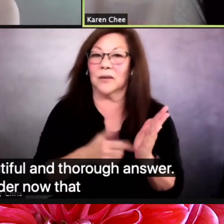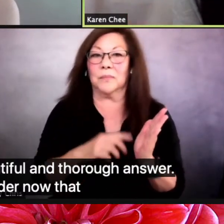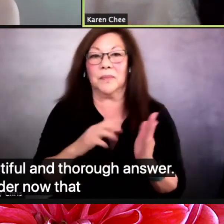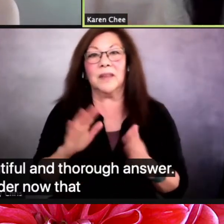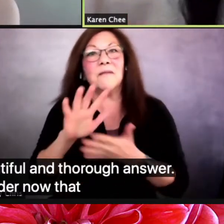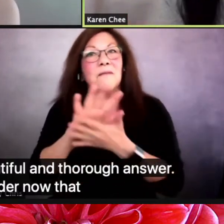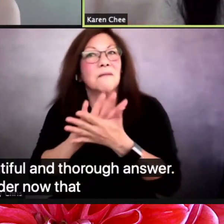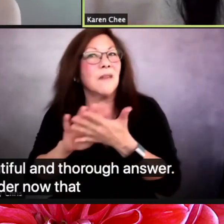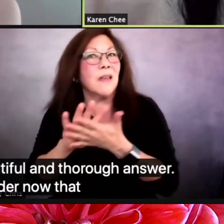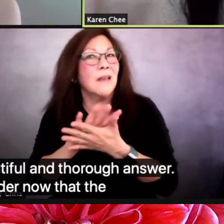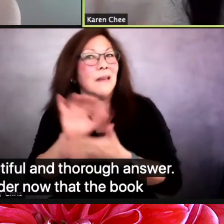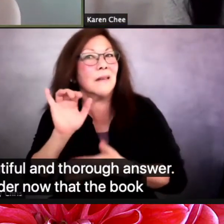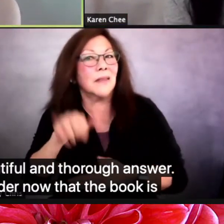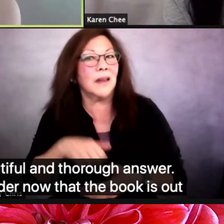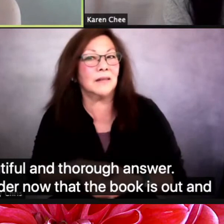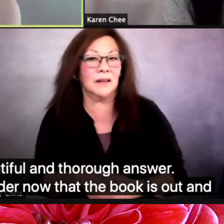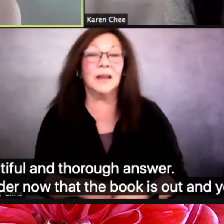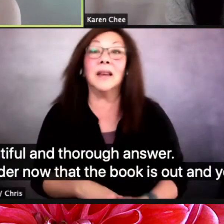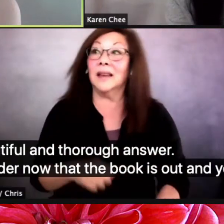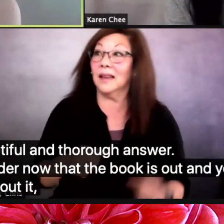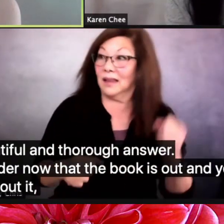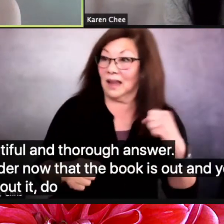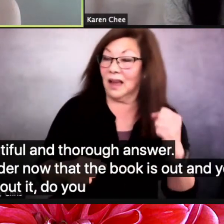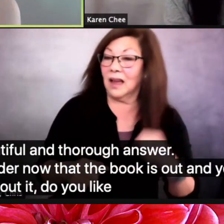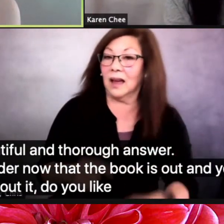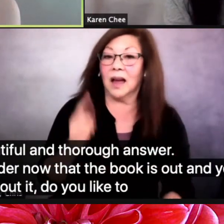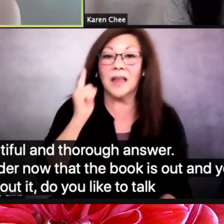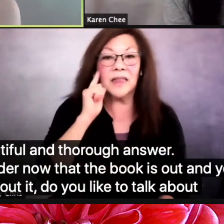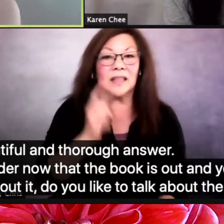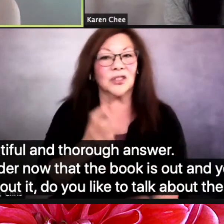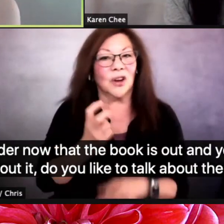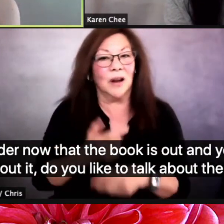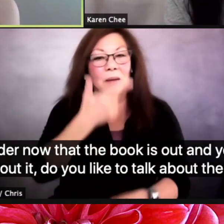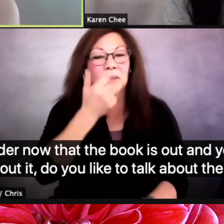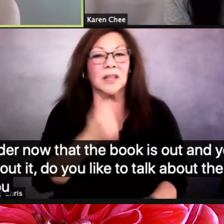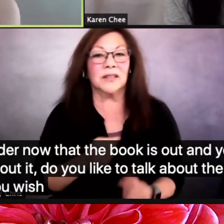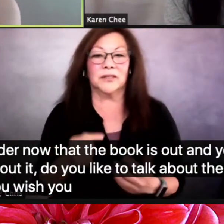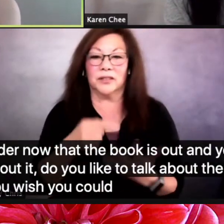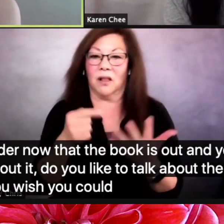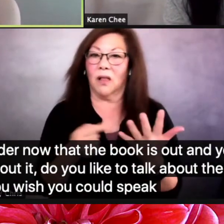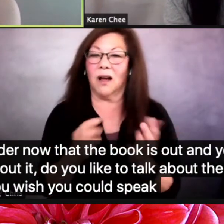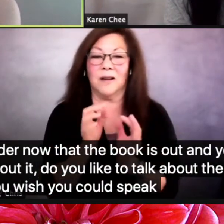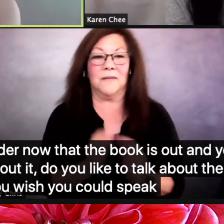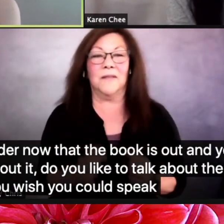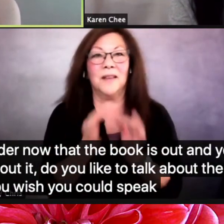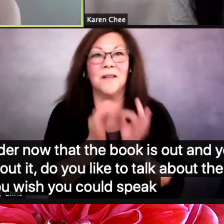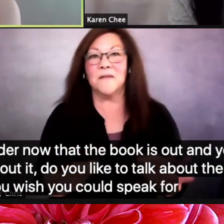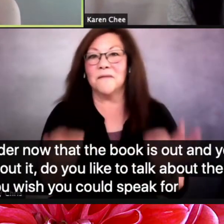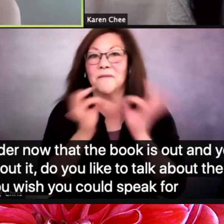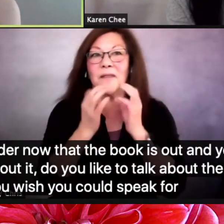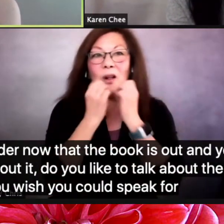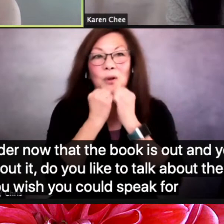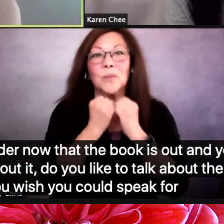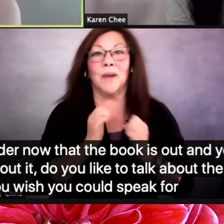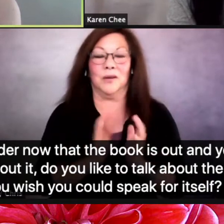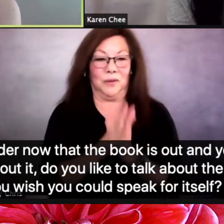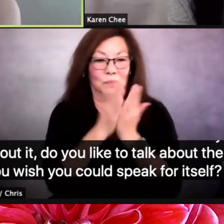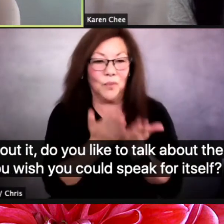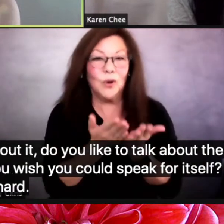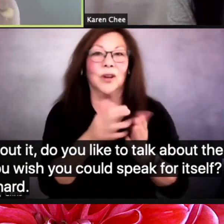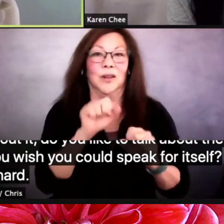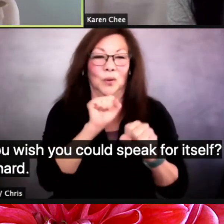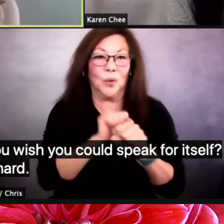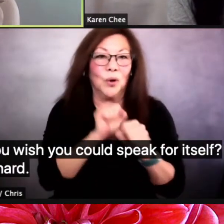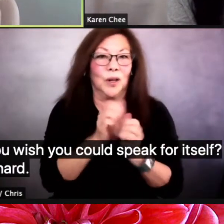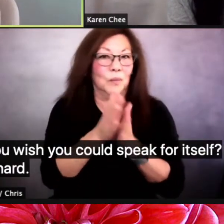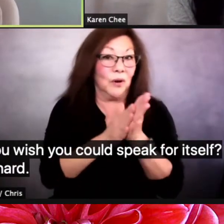that sense? Yeah, I think that it's hard because I think there is a lot of value in talking about the work and about the motivations, but sometimes